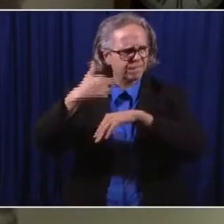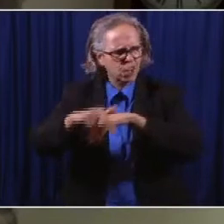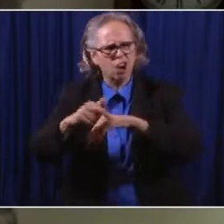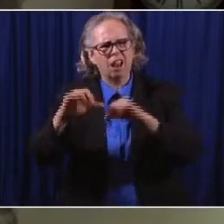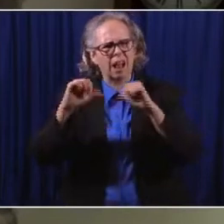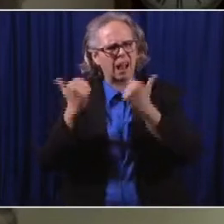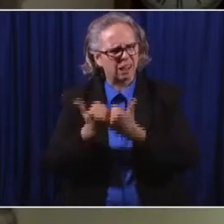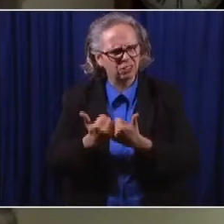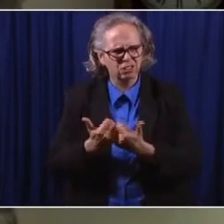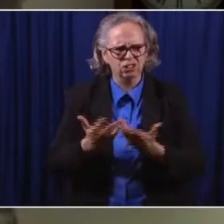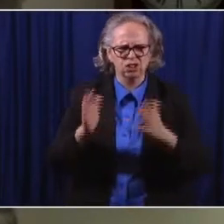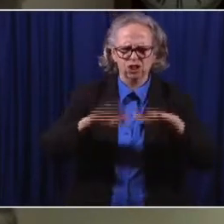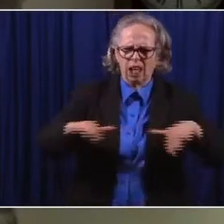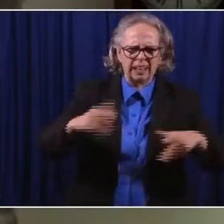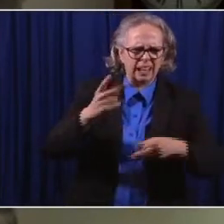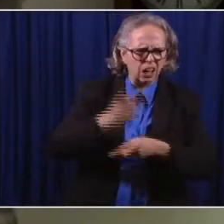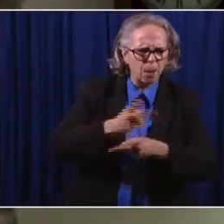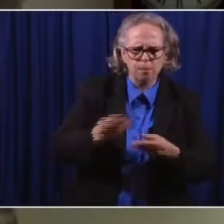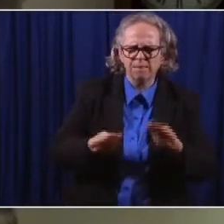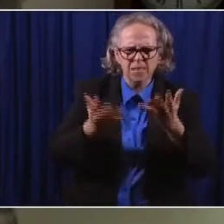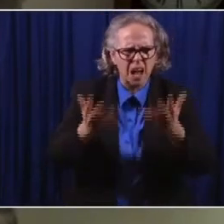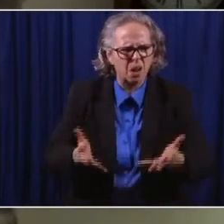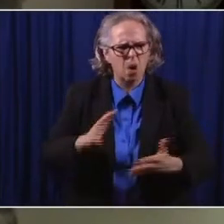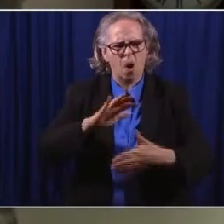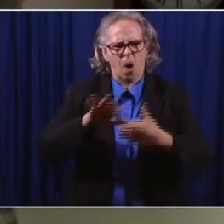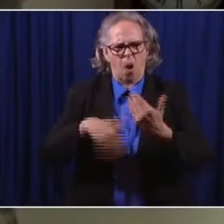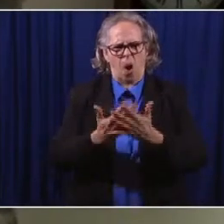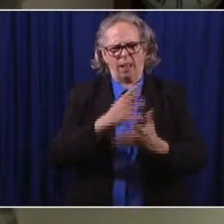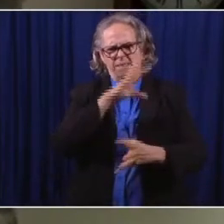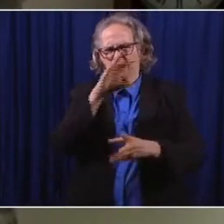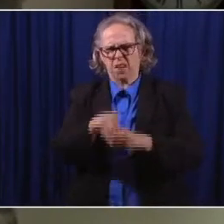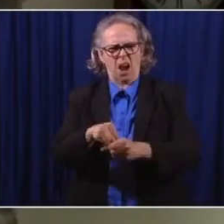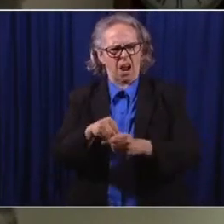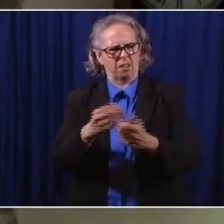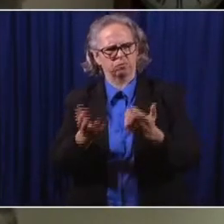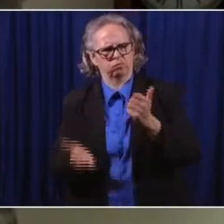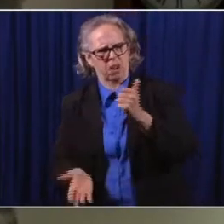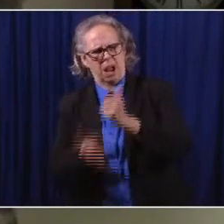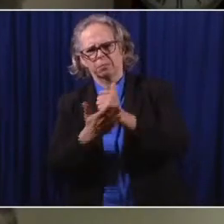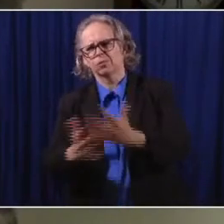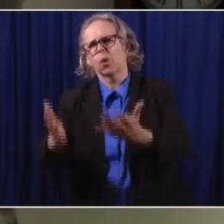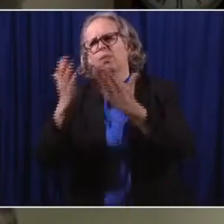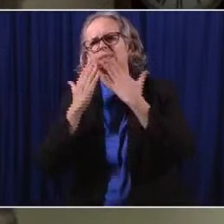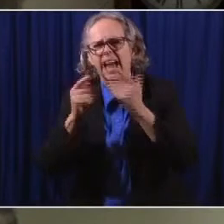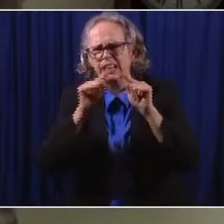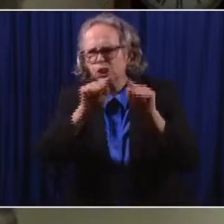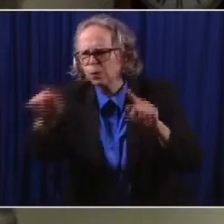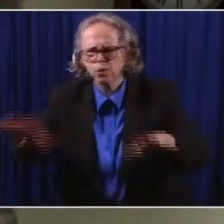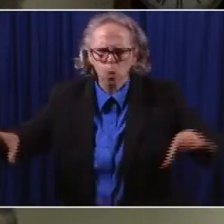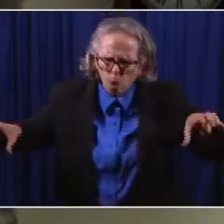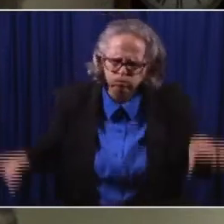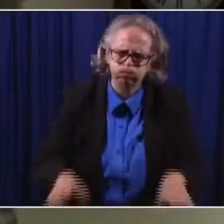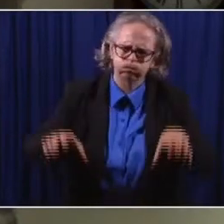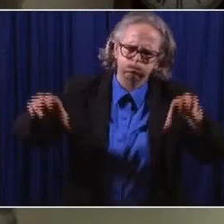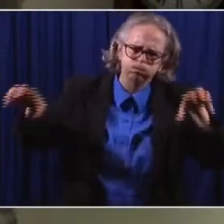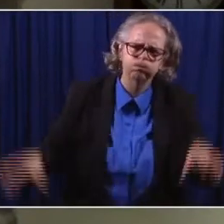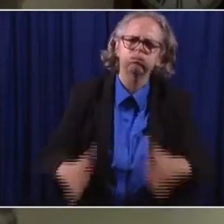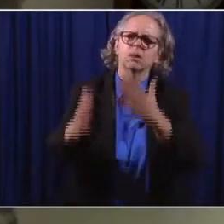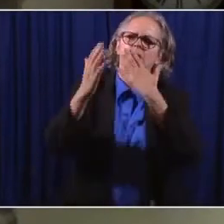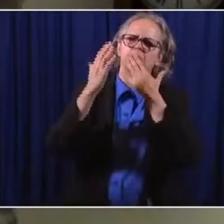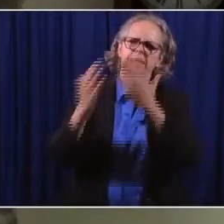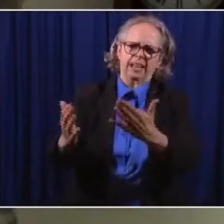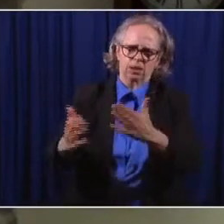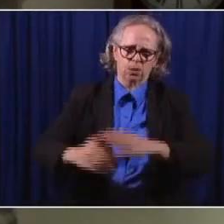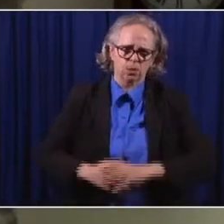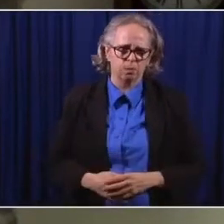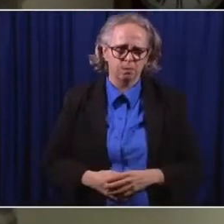providers, and all the folks who work there for doing a very, very good job. And thank each and every one of you for taking care